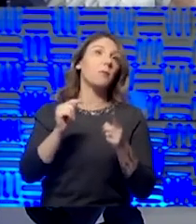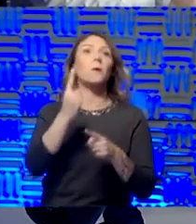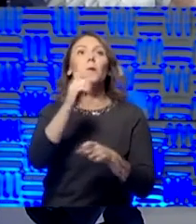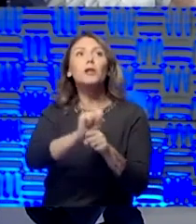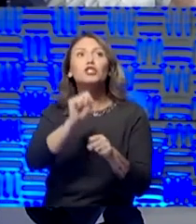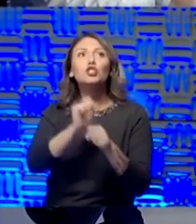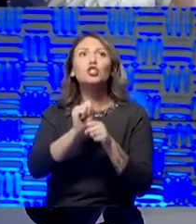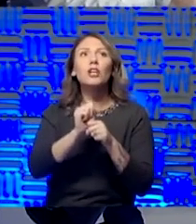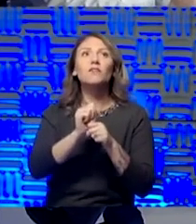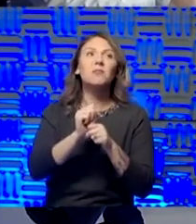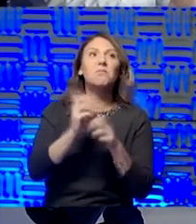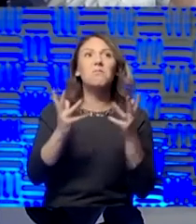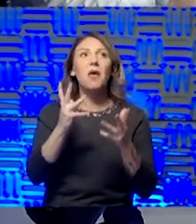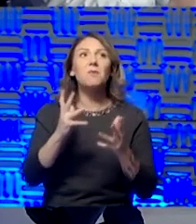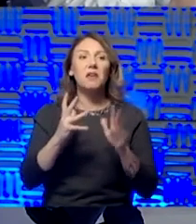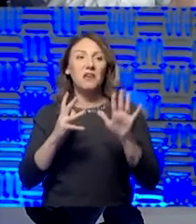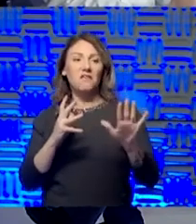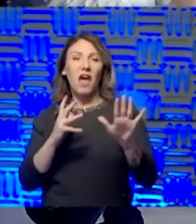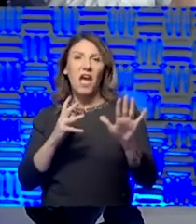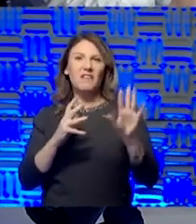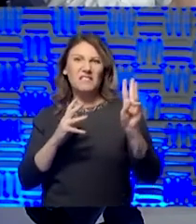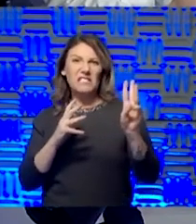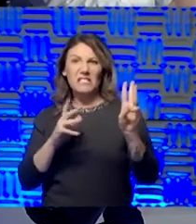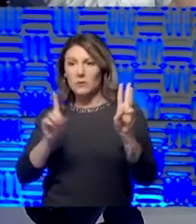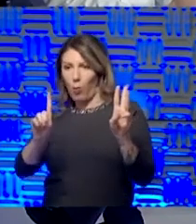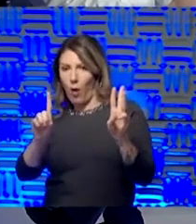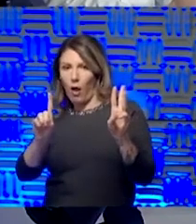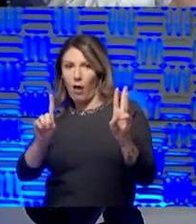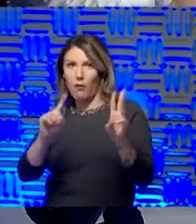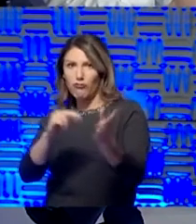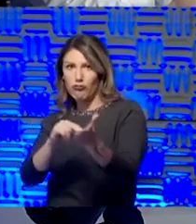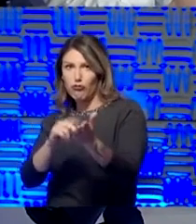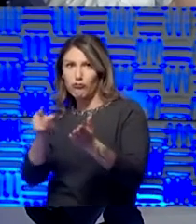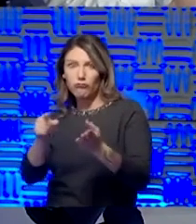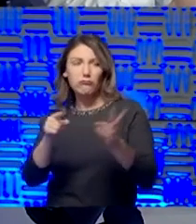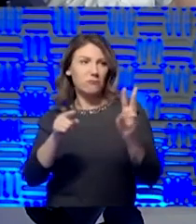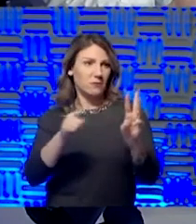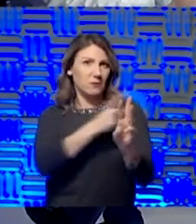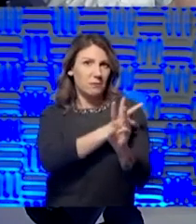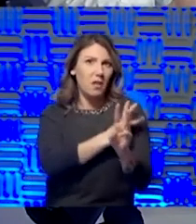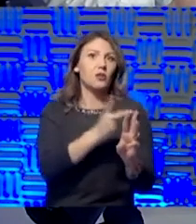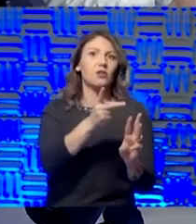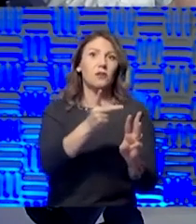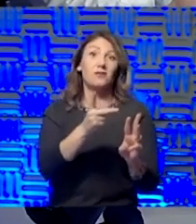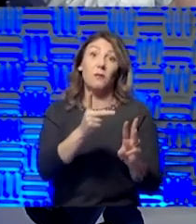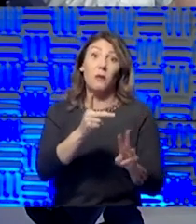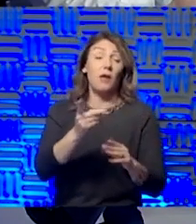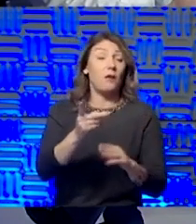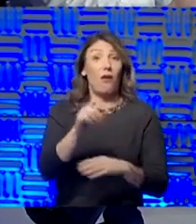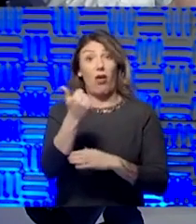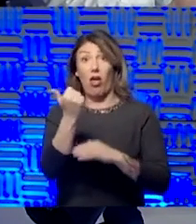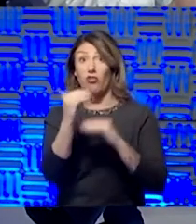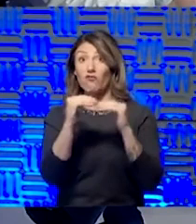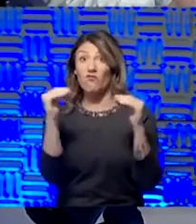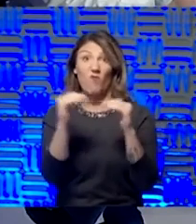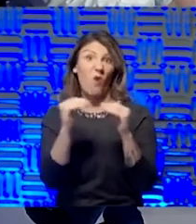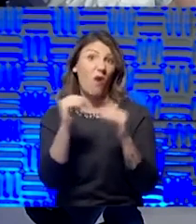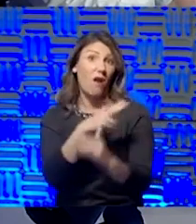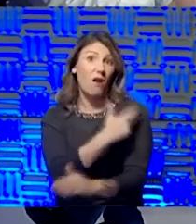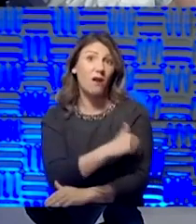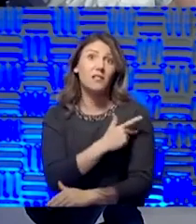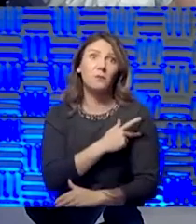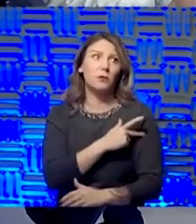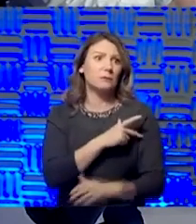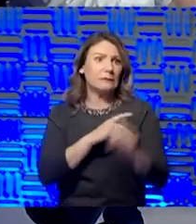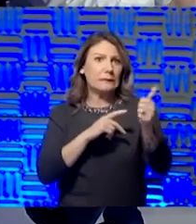to 5 or 6-to-1, but there were patients on the floor that would easily be 10-to-1. It's just, you know,